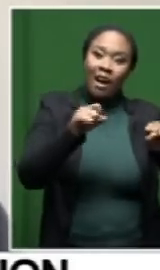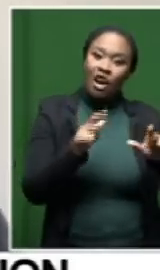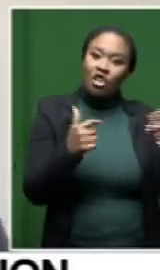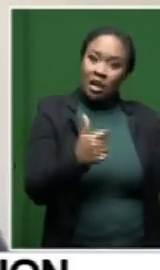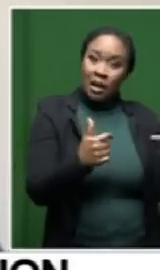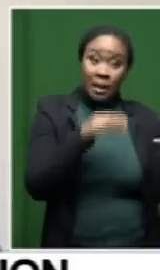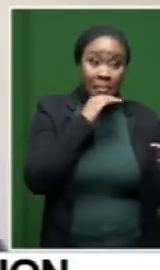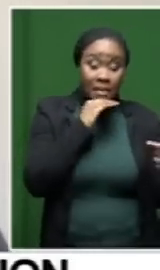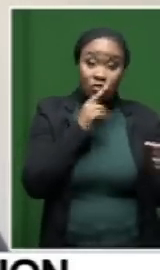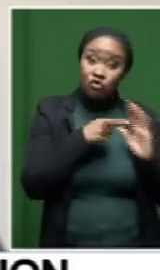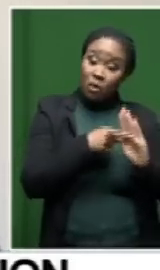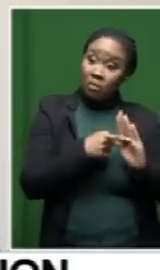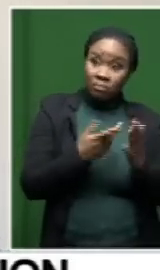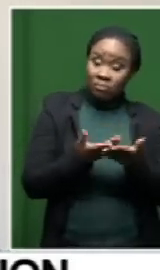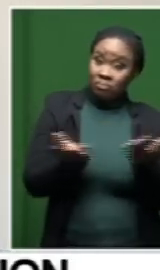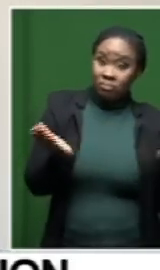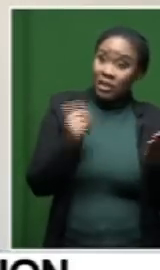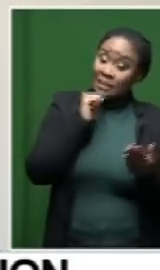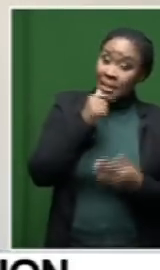are no untouchables in our republic.